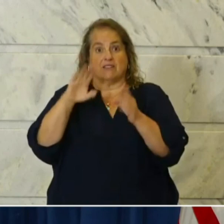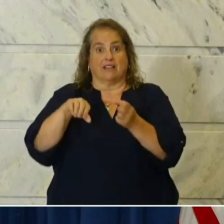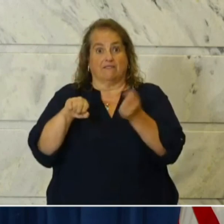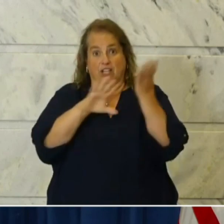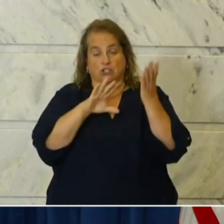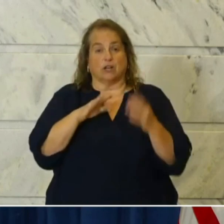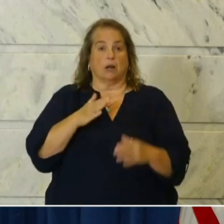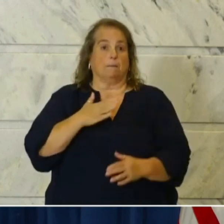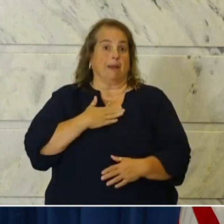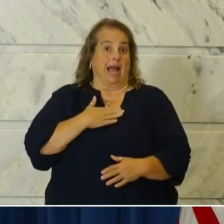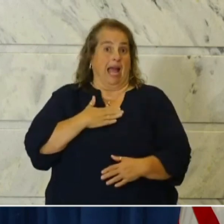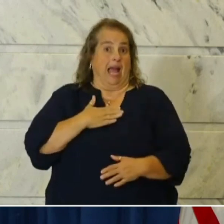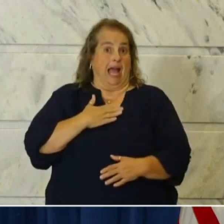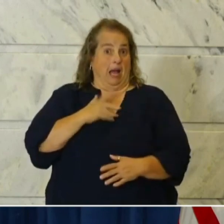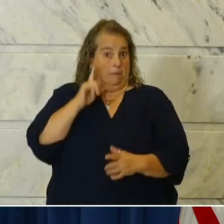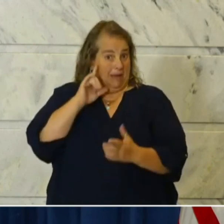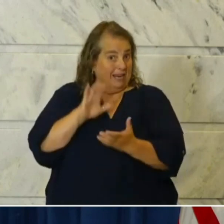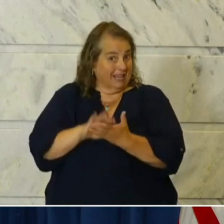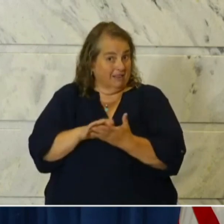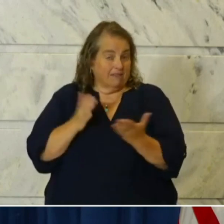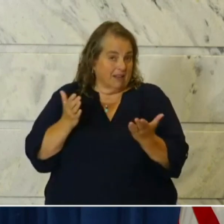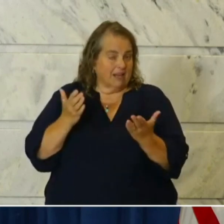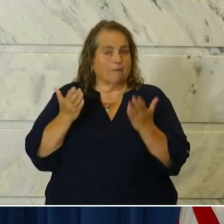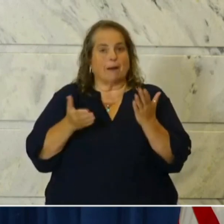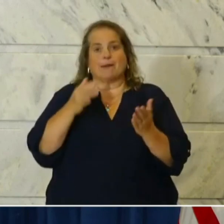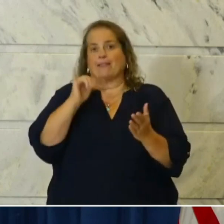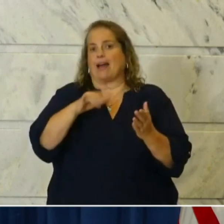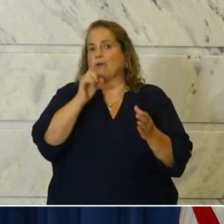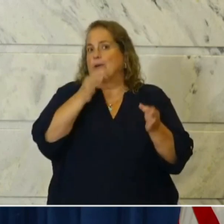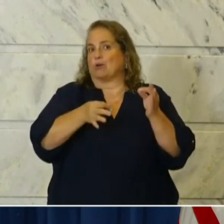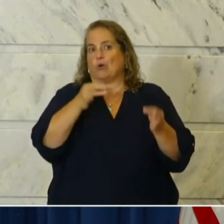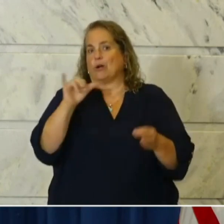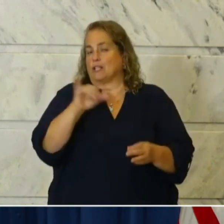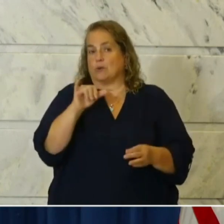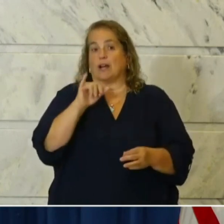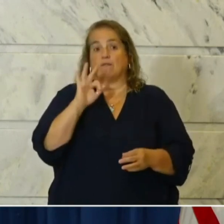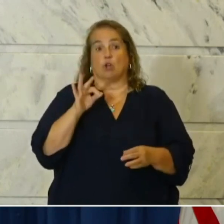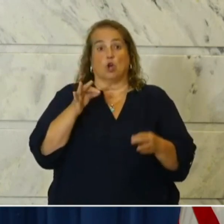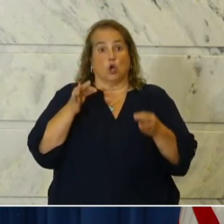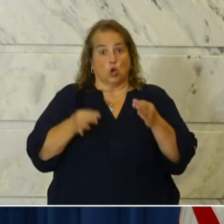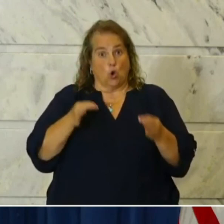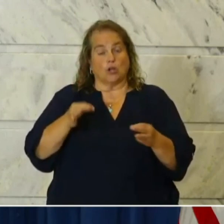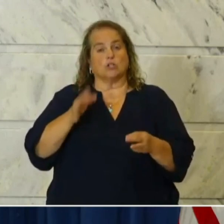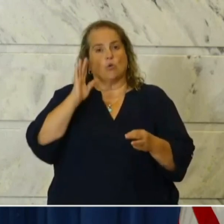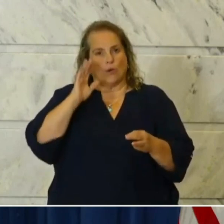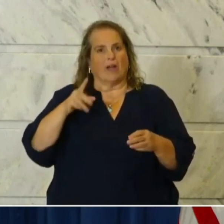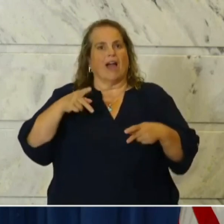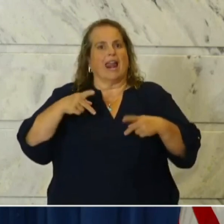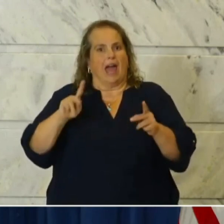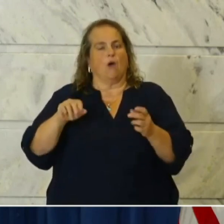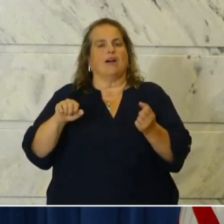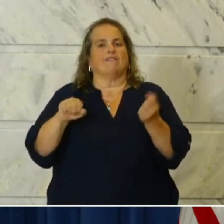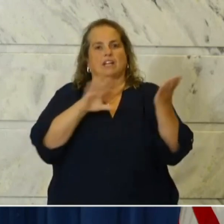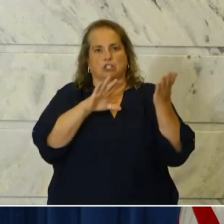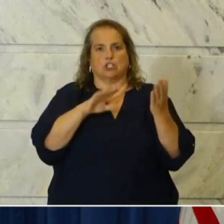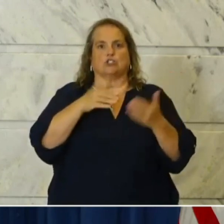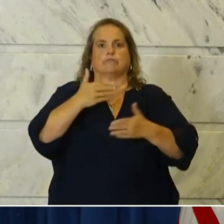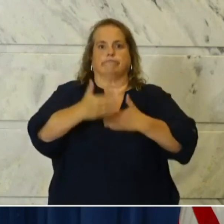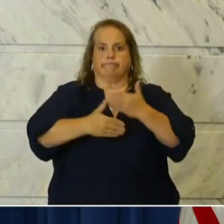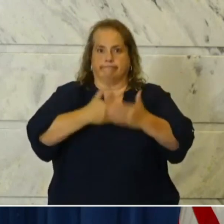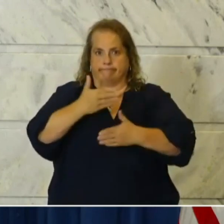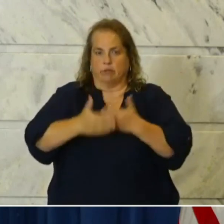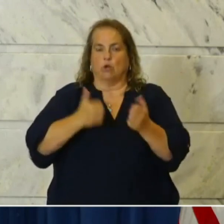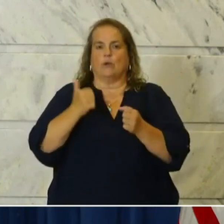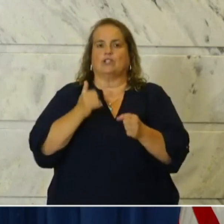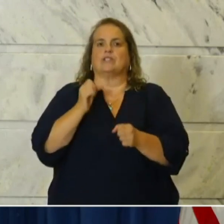is, and ultimately that might have to be litigated as well, is that the courts will allow eviction proceedings, which is the